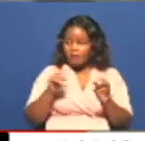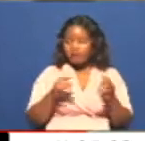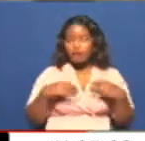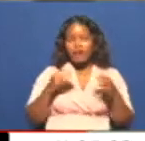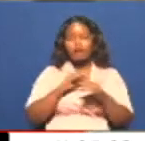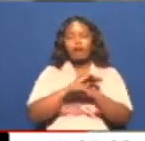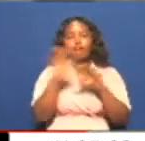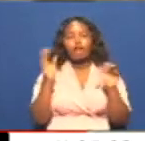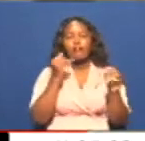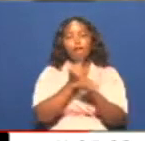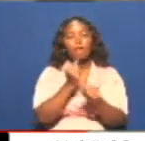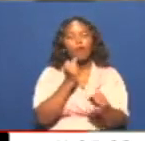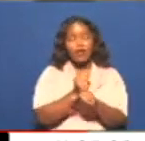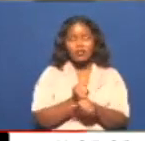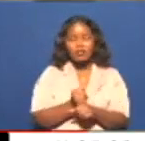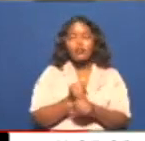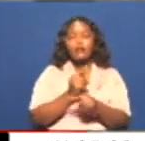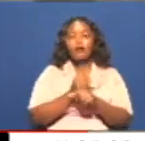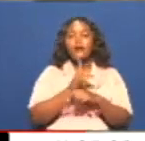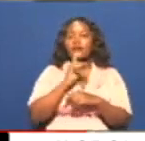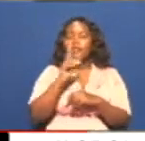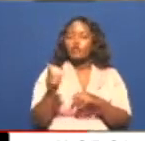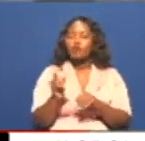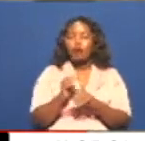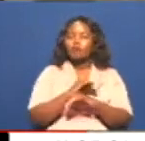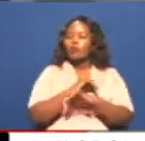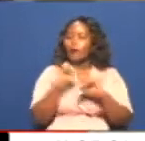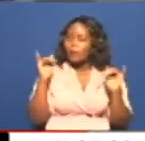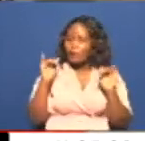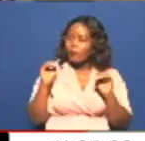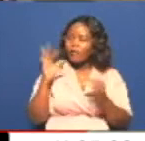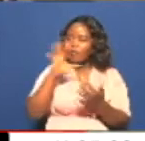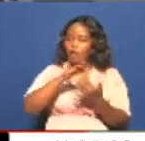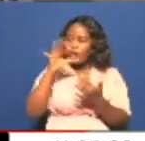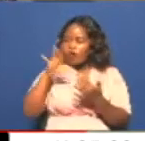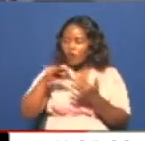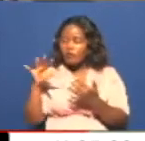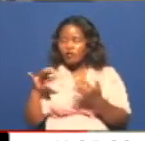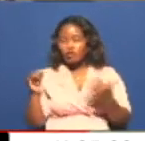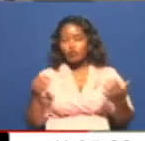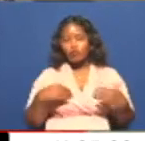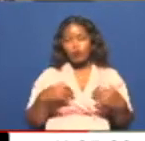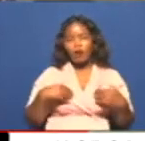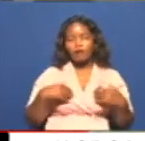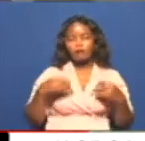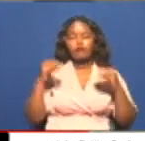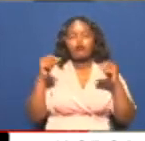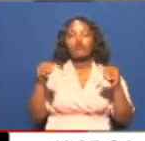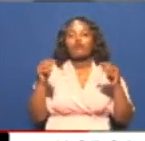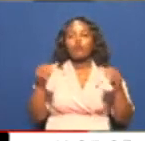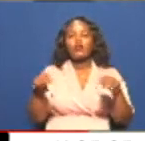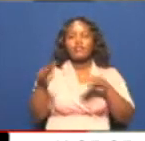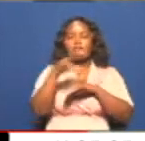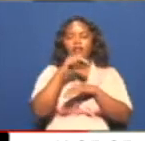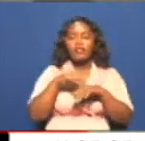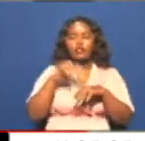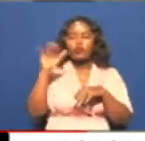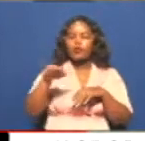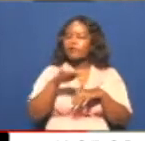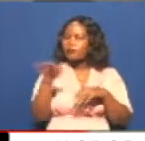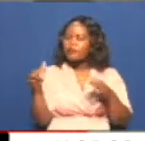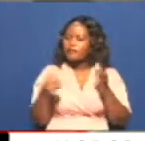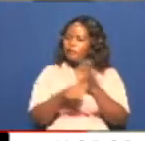that proper nominations will be done in order to give us quality in the National Assembly, what is the problem with